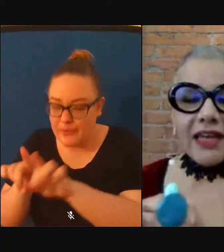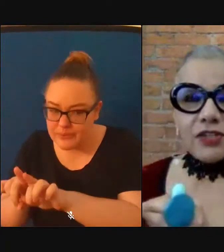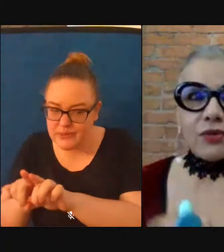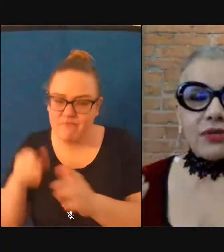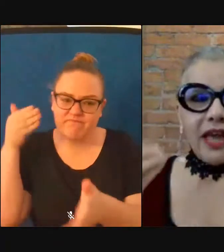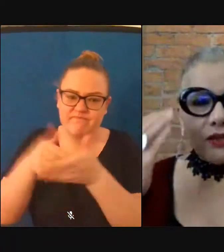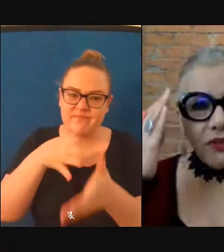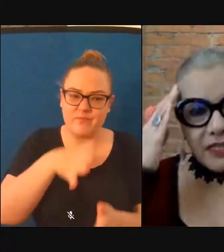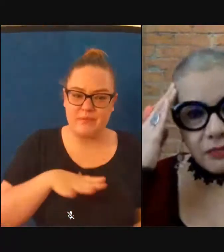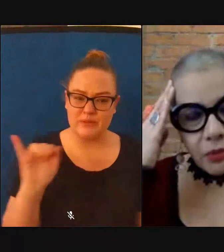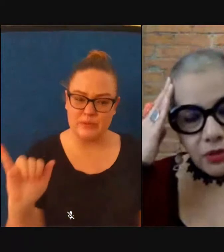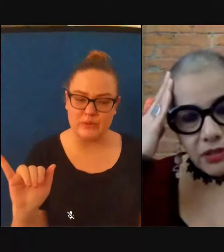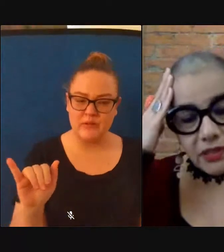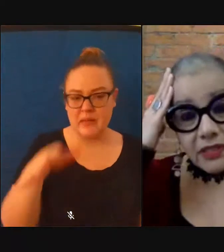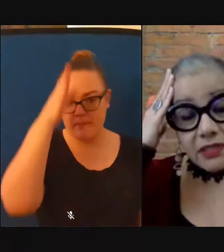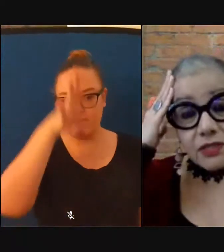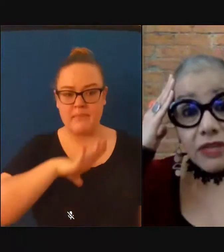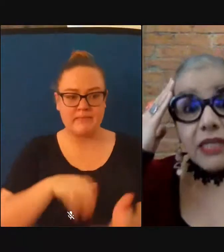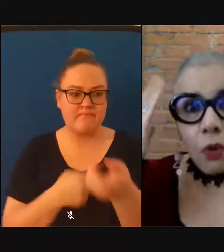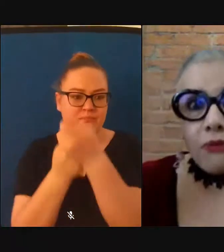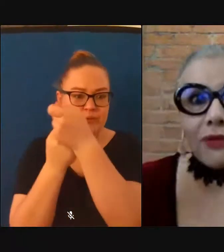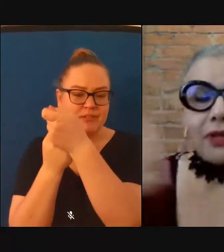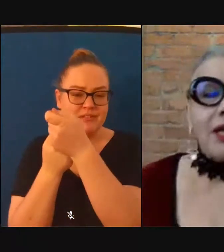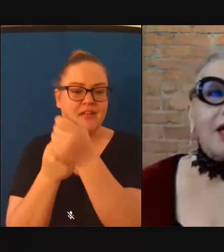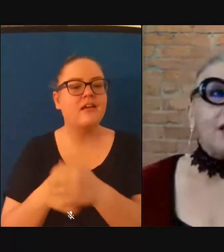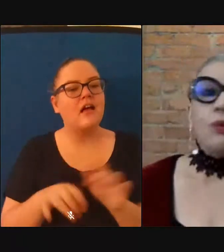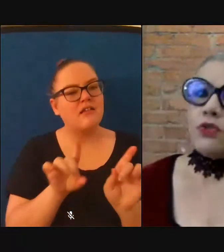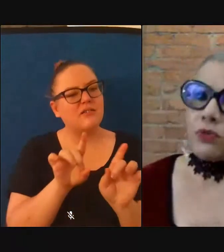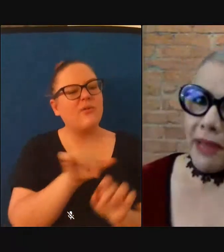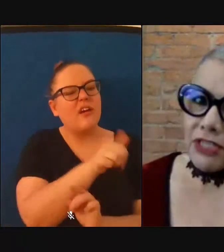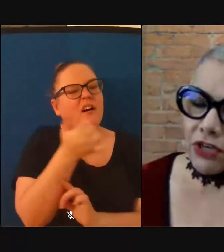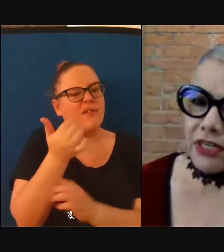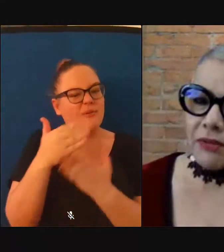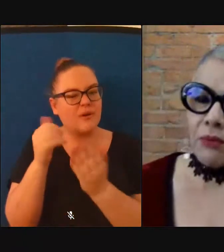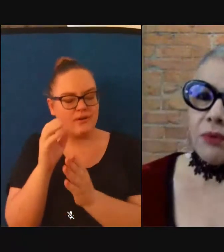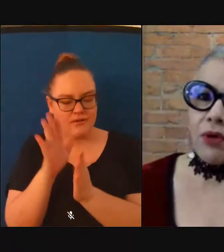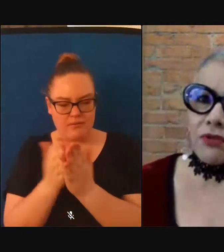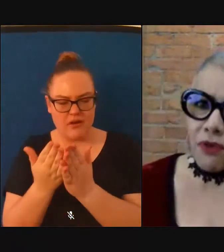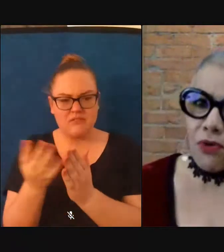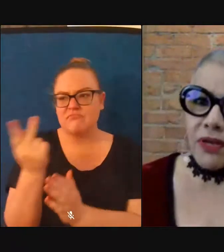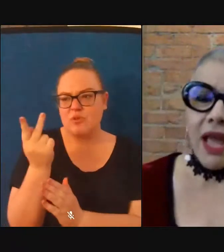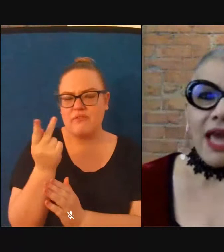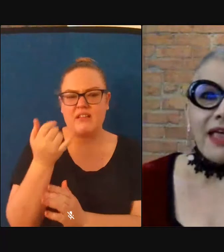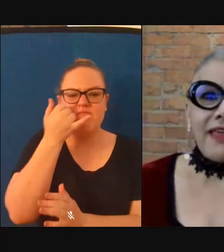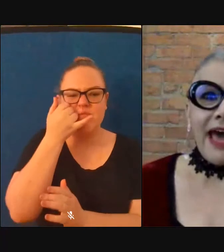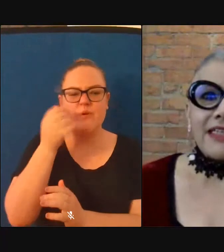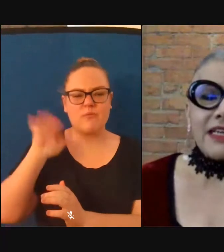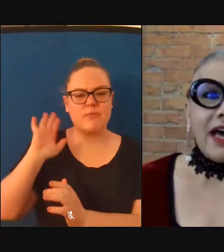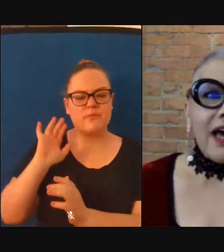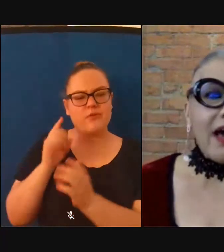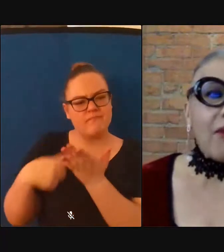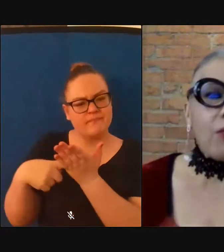other anecdote that you write in the book that is really awful, we talked about it earlier when we were on the phone,